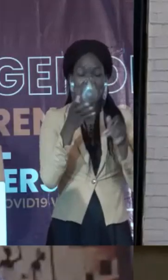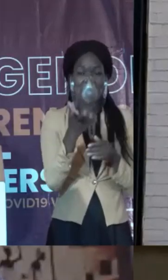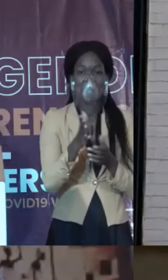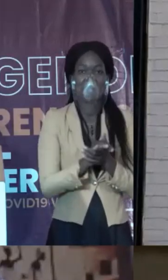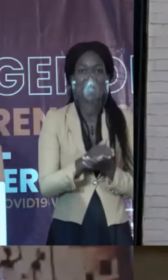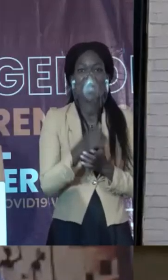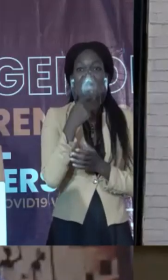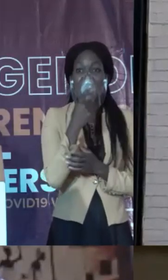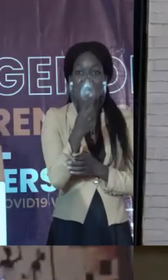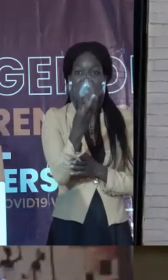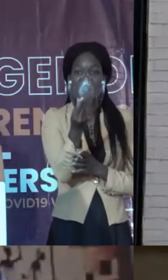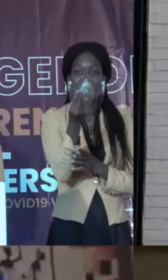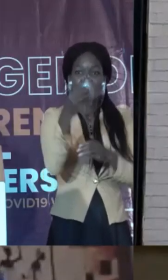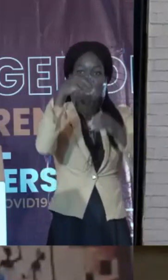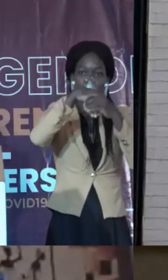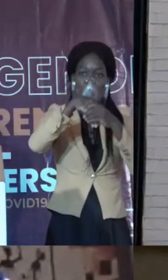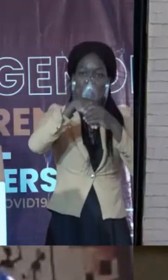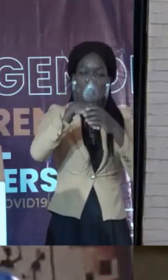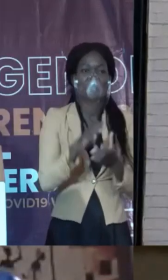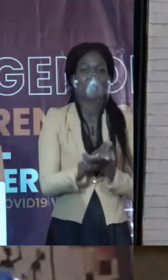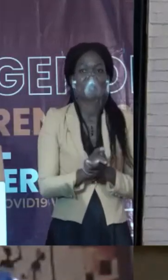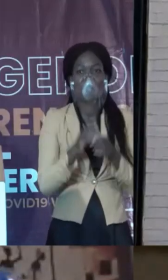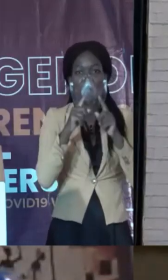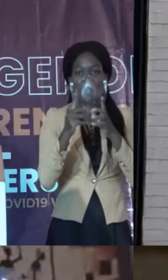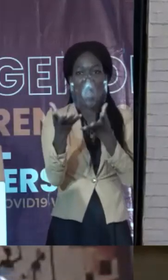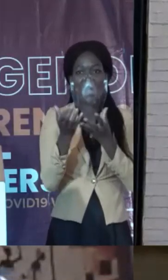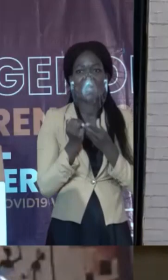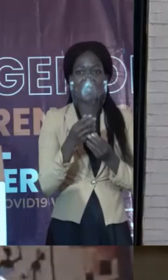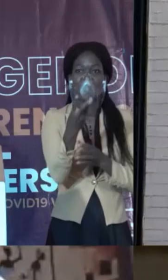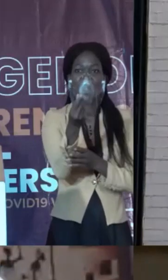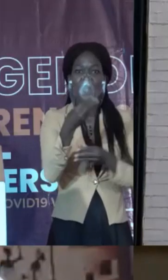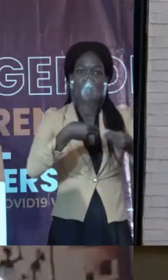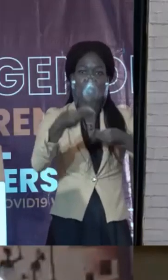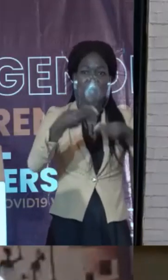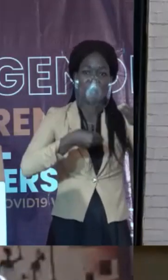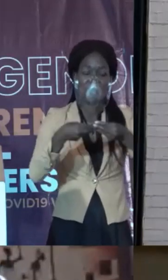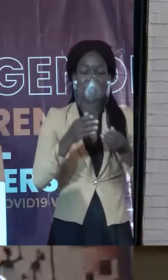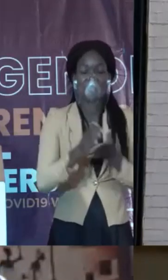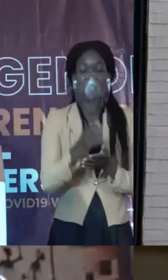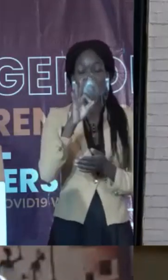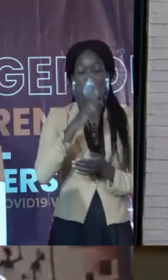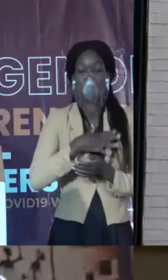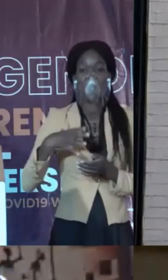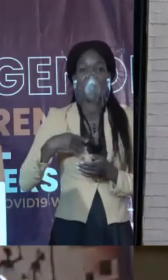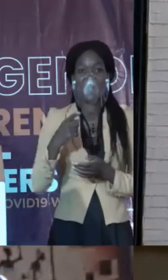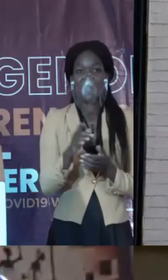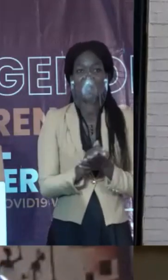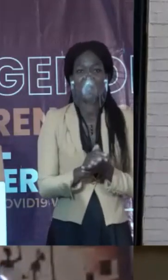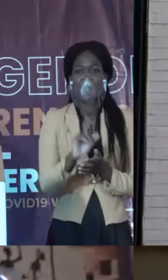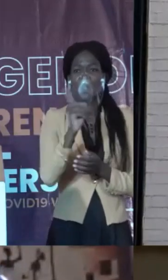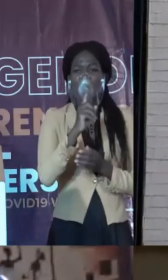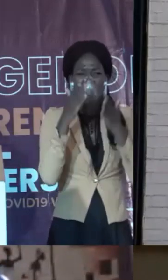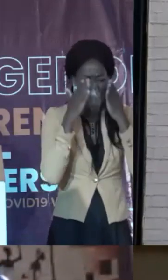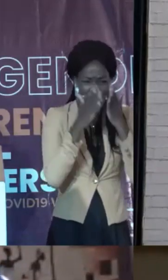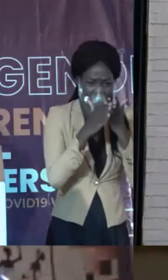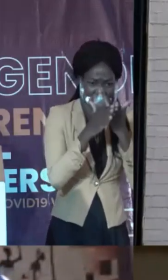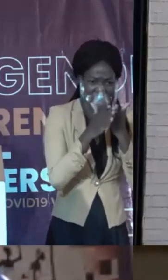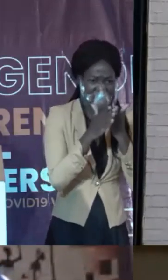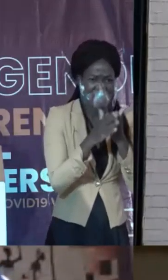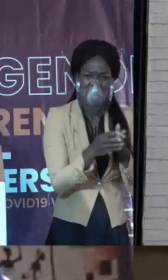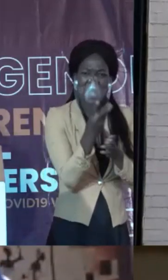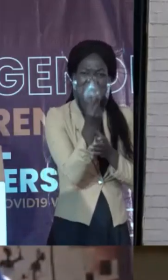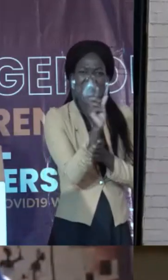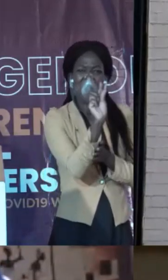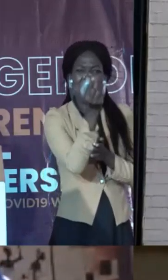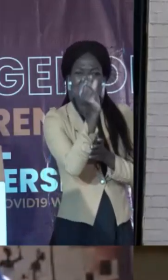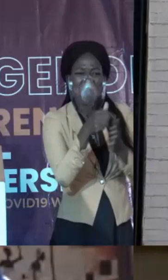financial inclusion and access to financial services, for women, we shouldn't just be focusing on the micro aspect of it, which